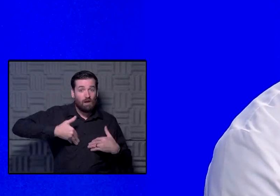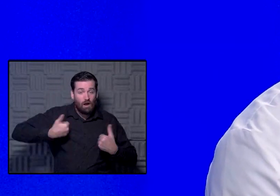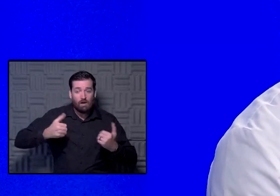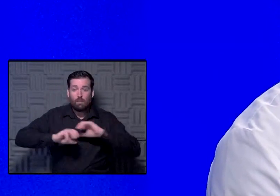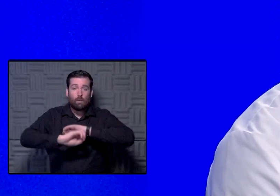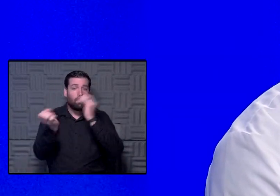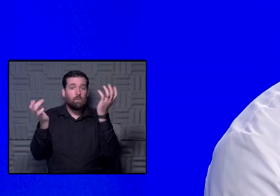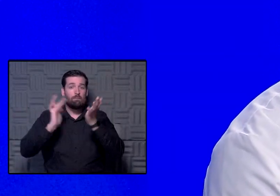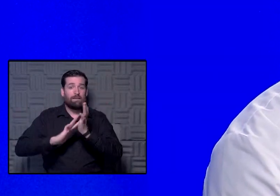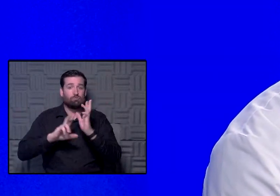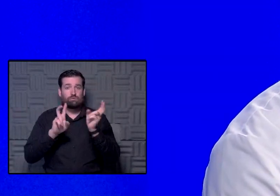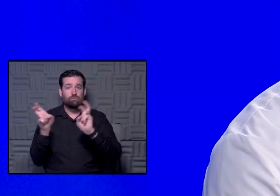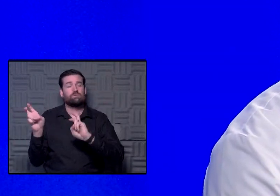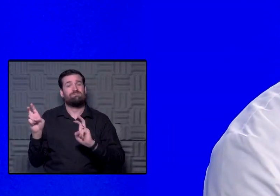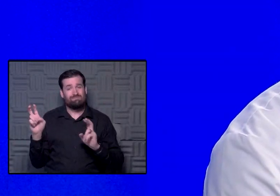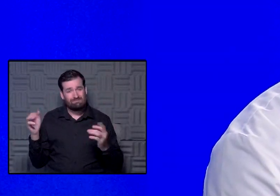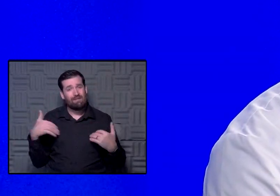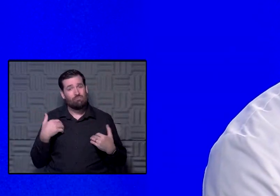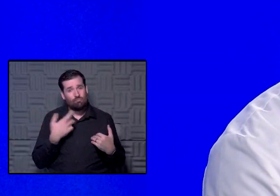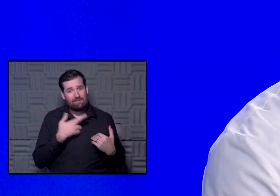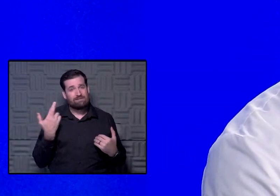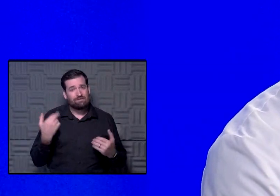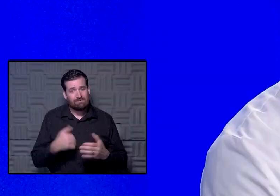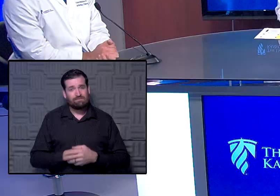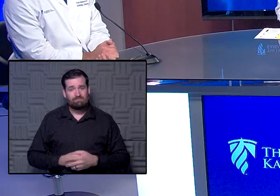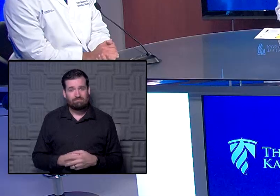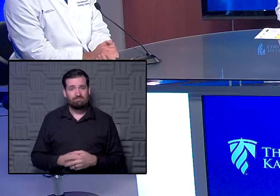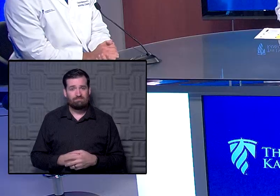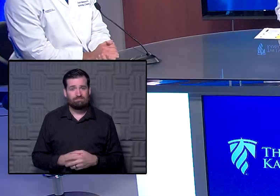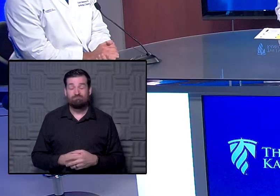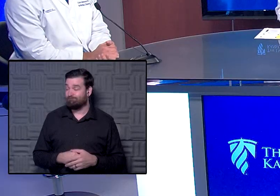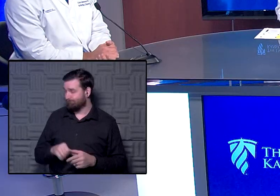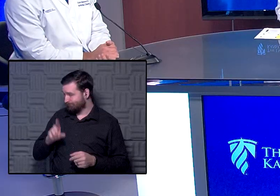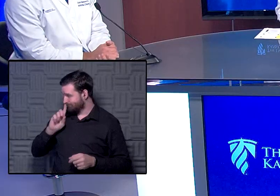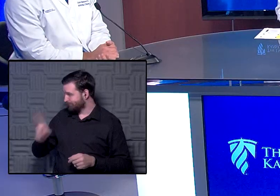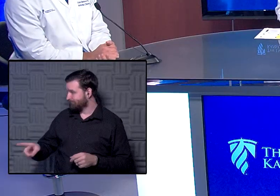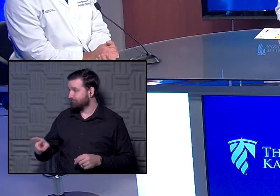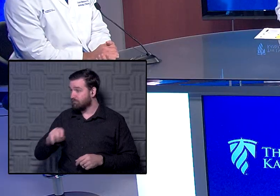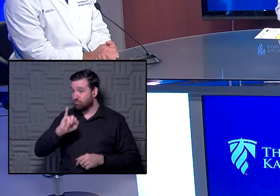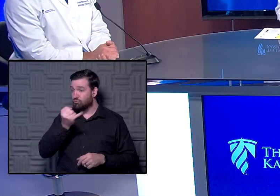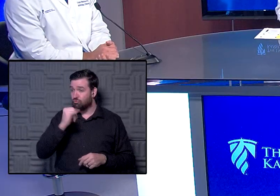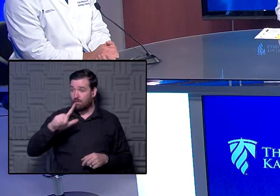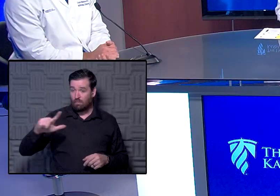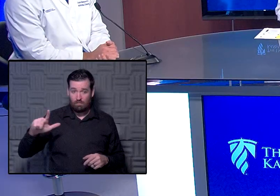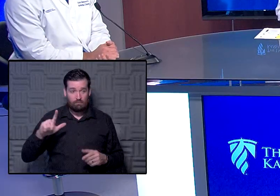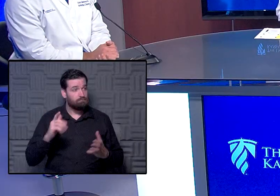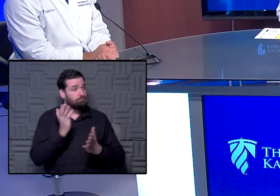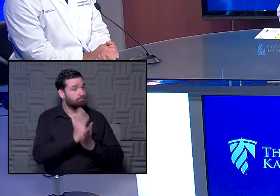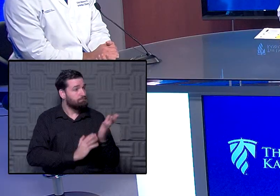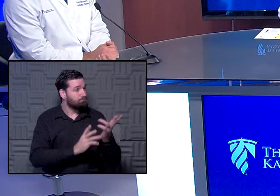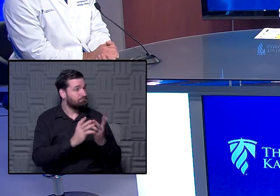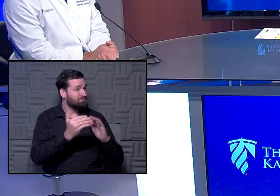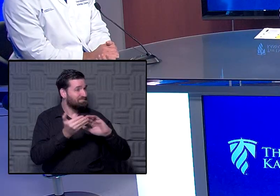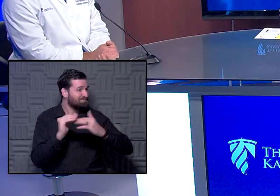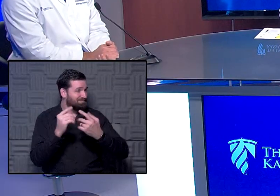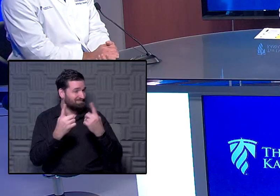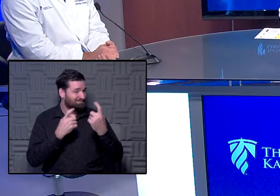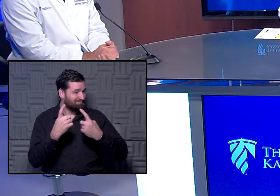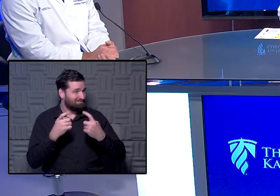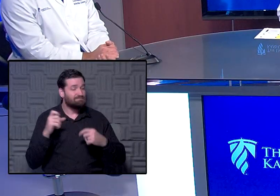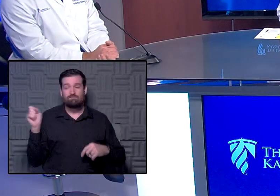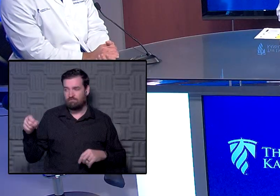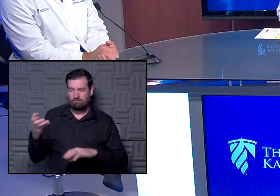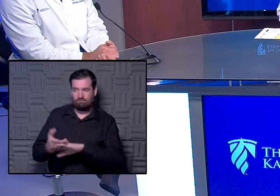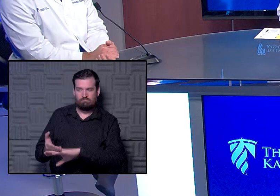problems, you have a risk of getting hospitalized. So. Very true. All right, Jill, let's get to some of our community questions. Yes,